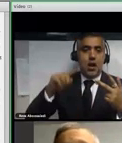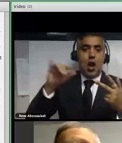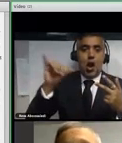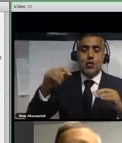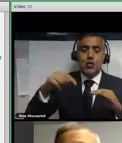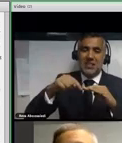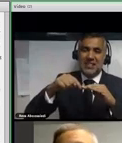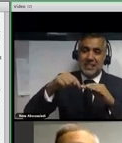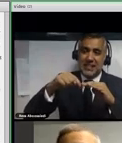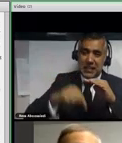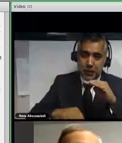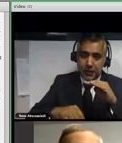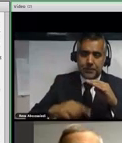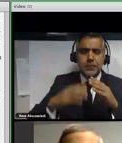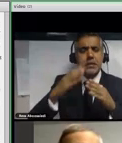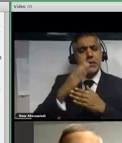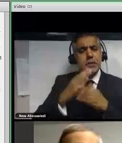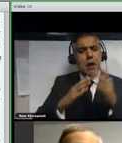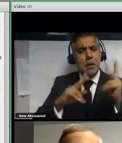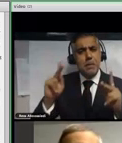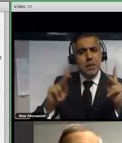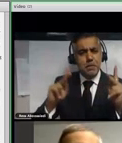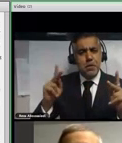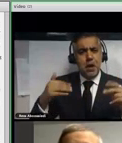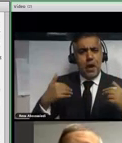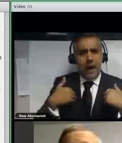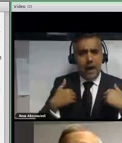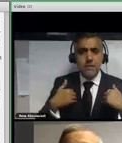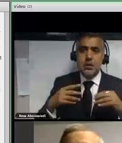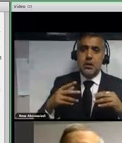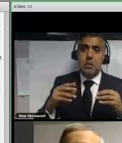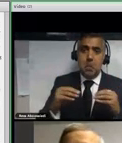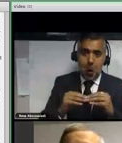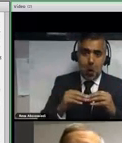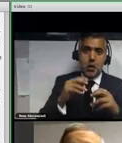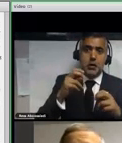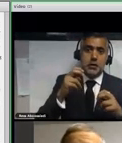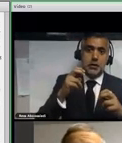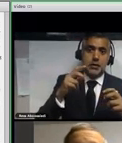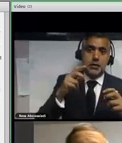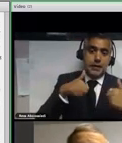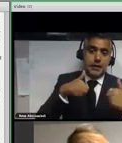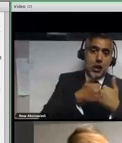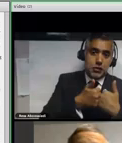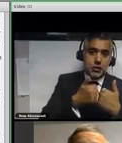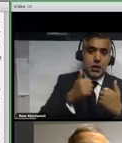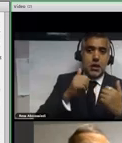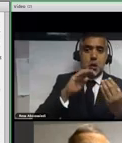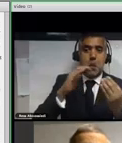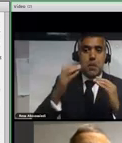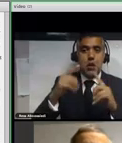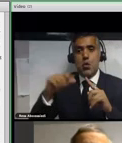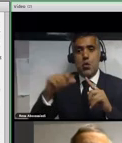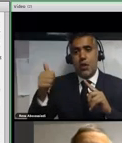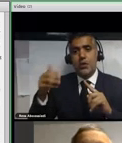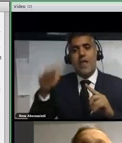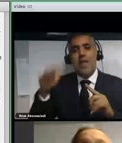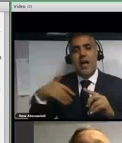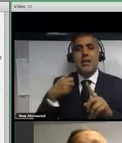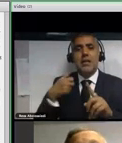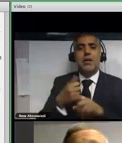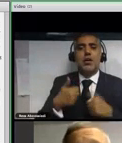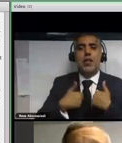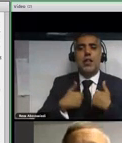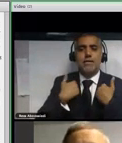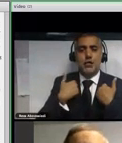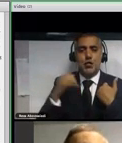people have more greater difficulties than others, and that could have, again, a big impact on their lives. As a